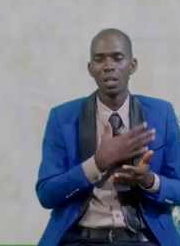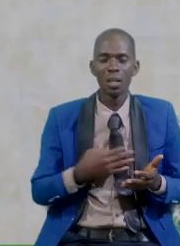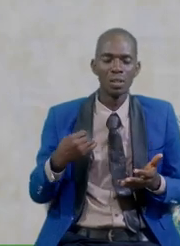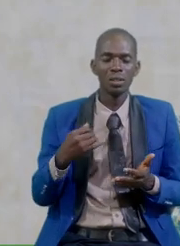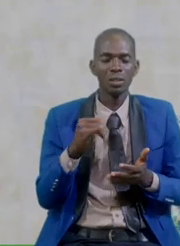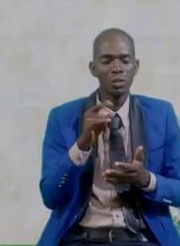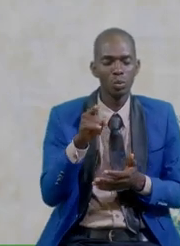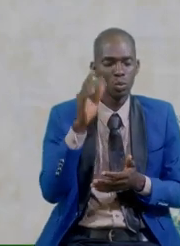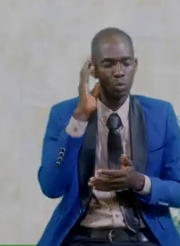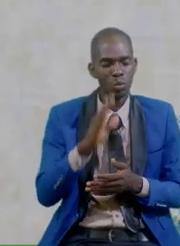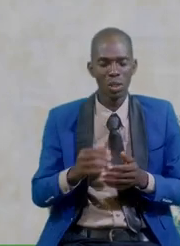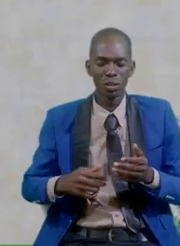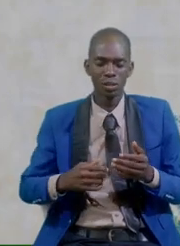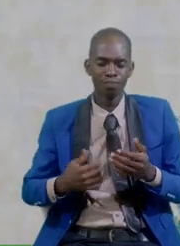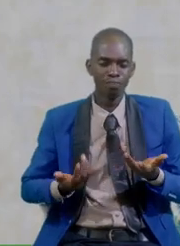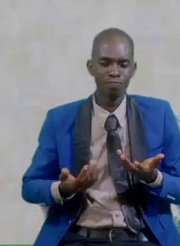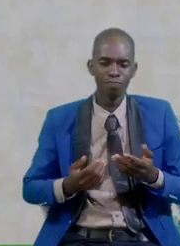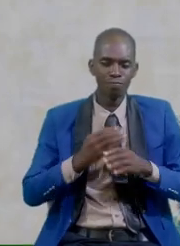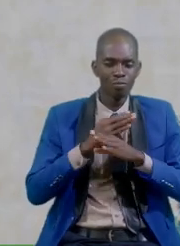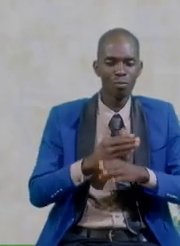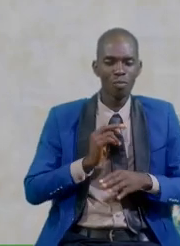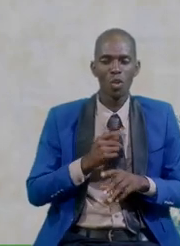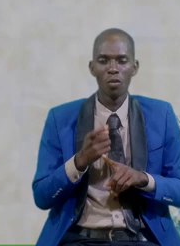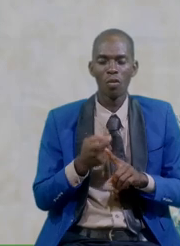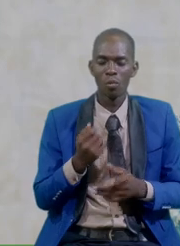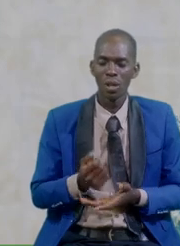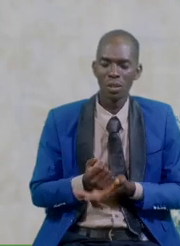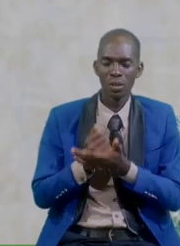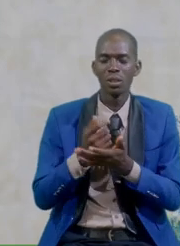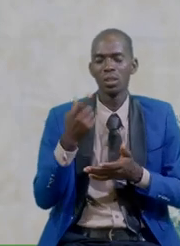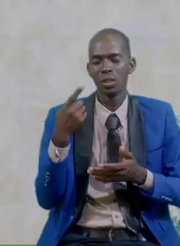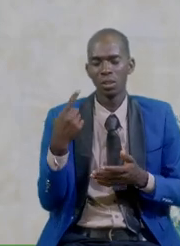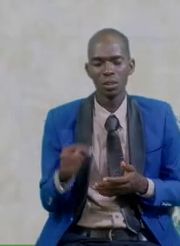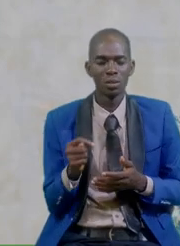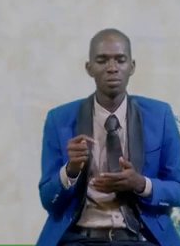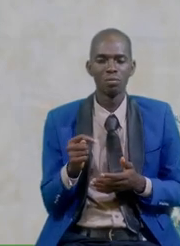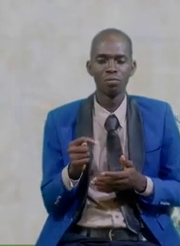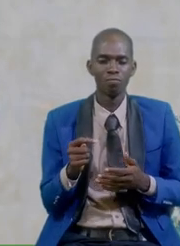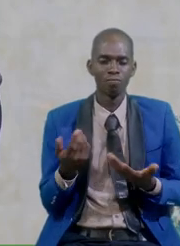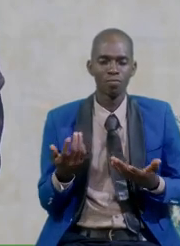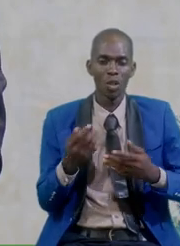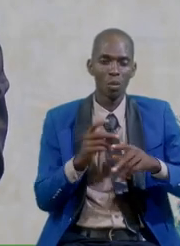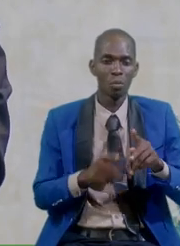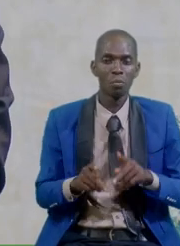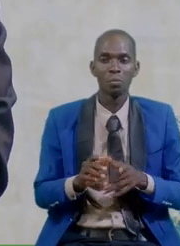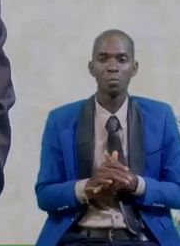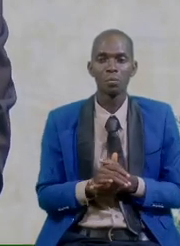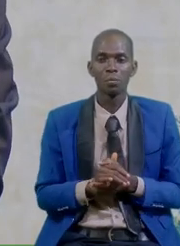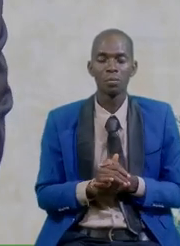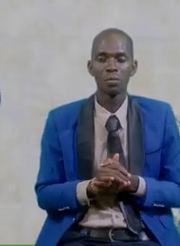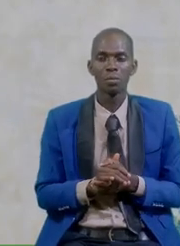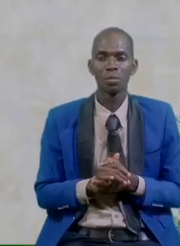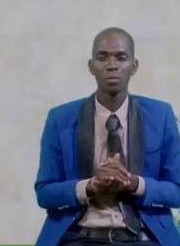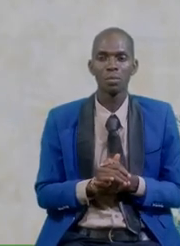assisting the converts. Please get correct information. Like as I said, if